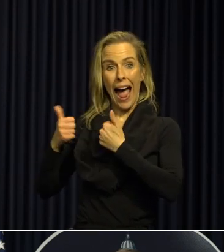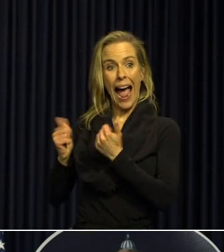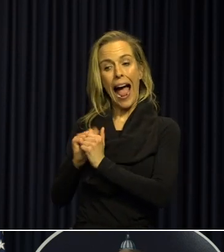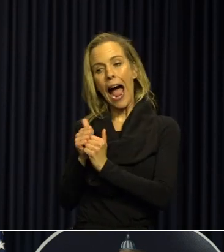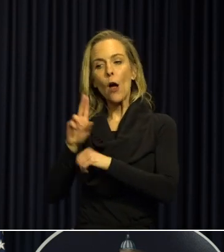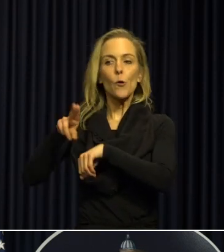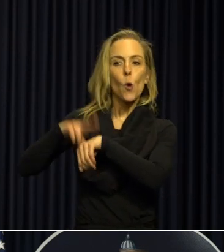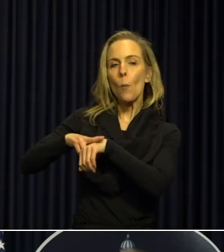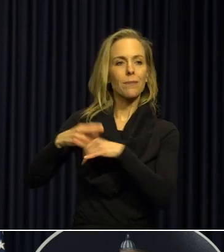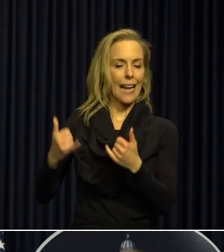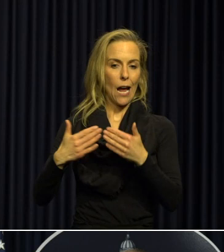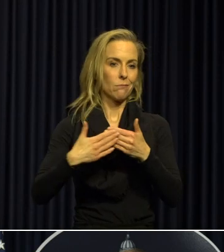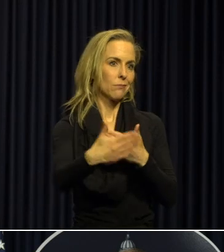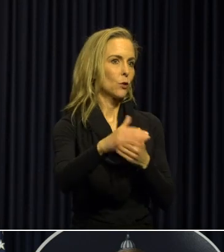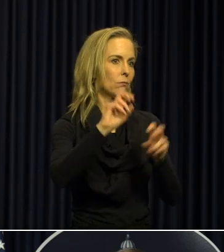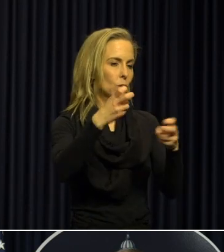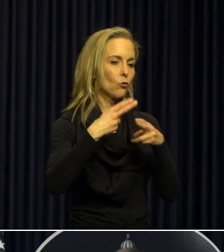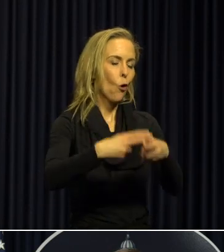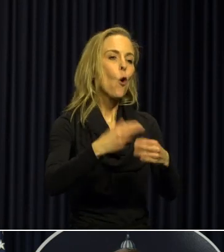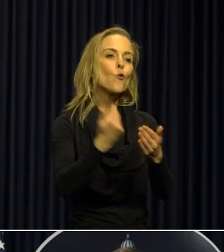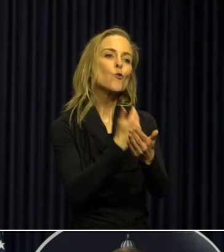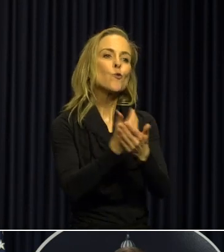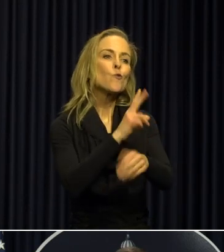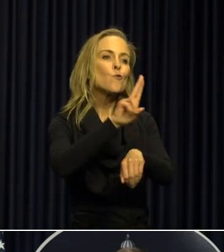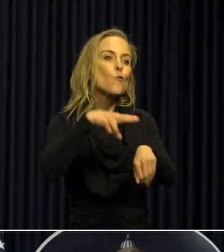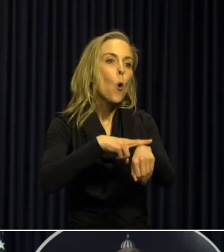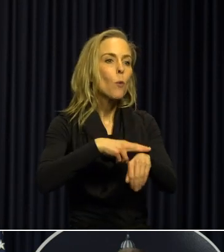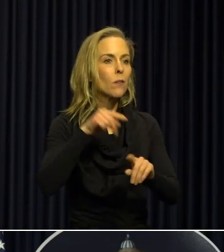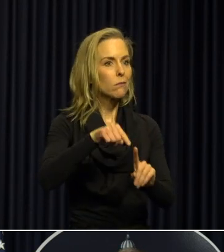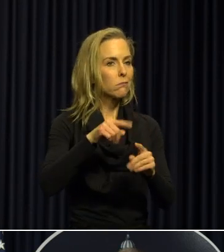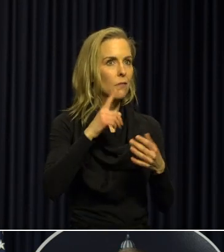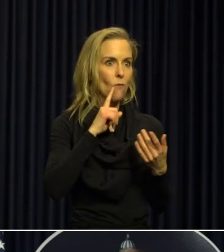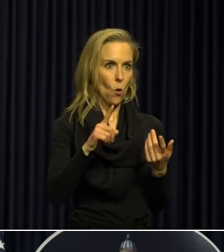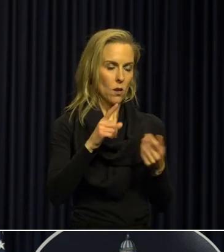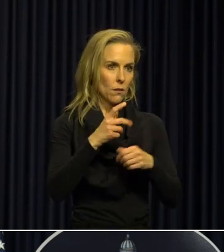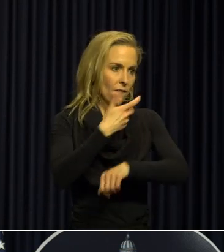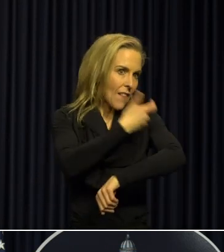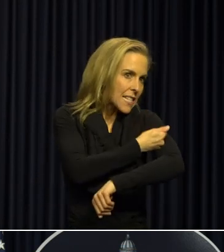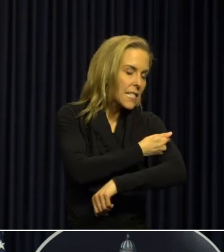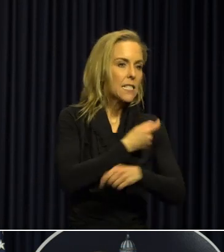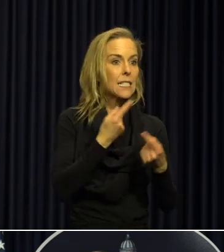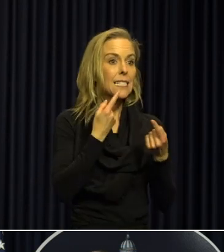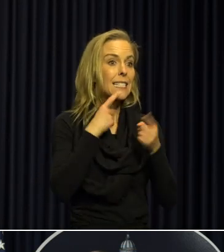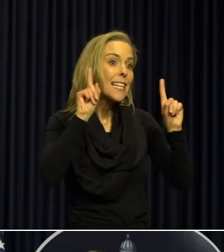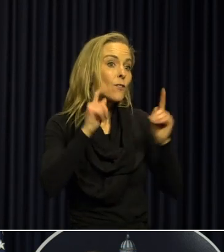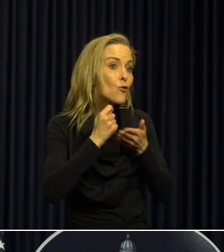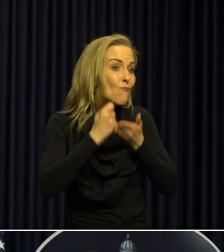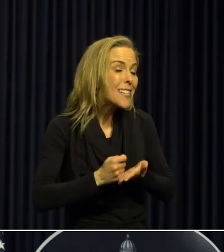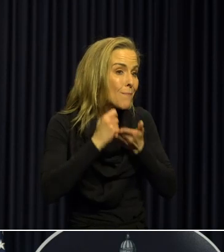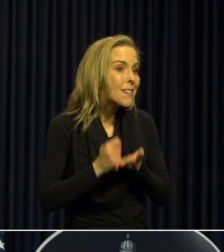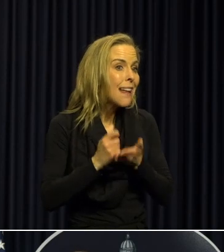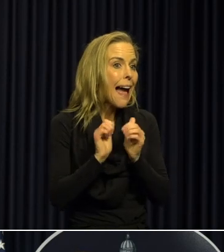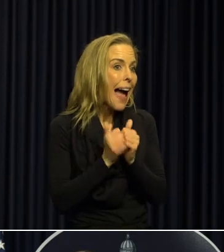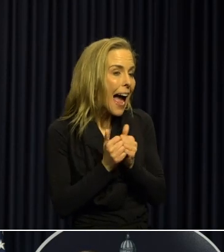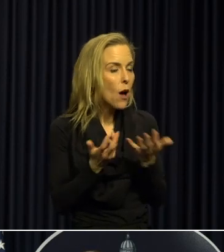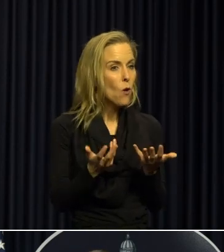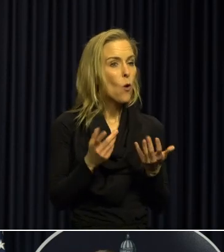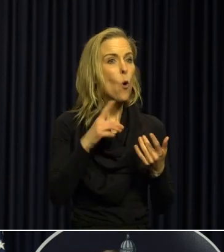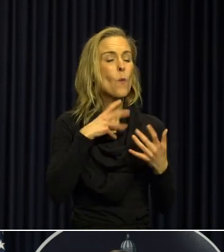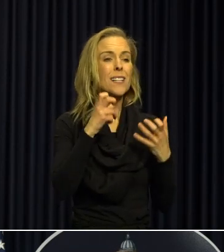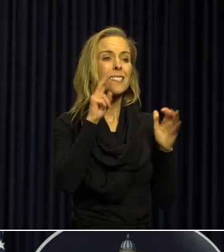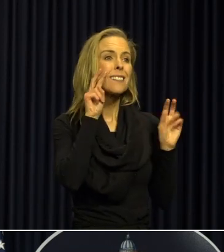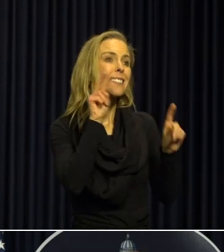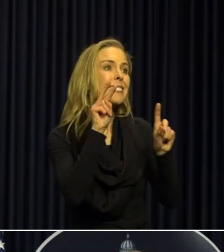or a very successful treatment. That's going to come, folks. Like, we're all looking for a light at the end of the tunnel just when we can start opening